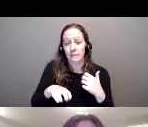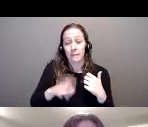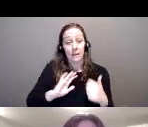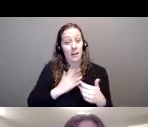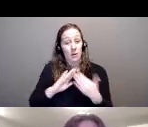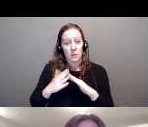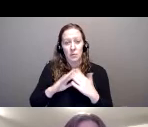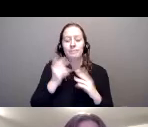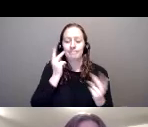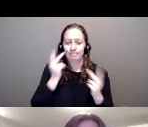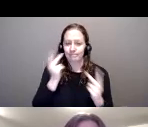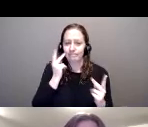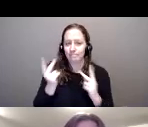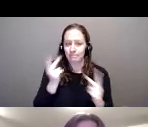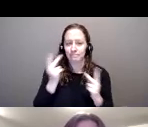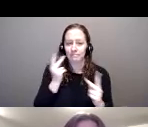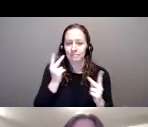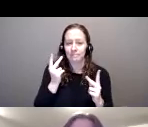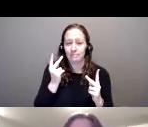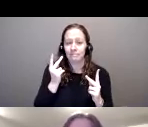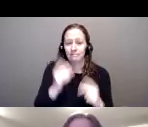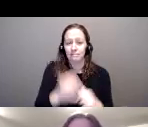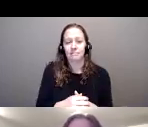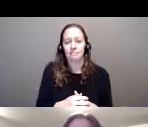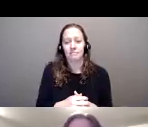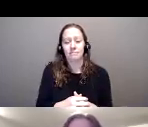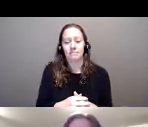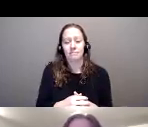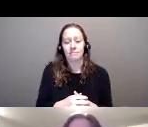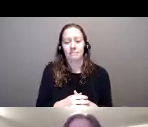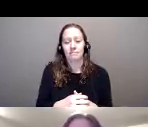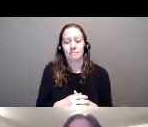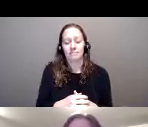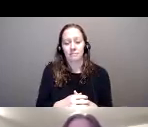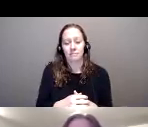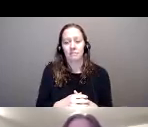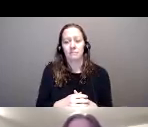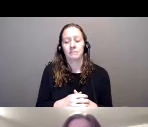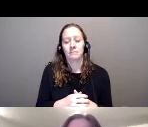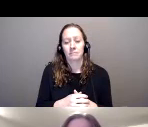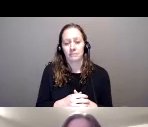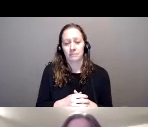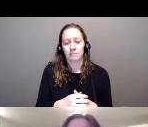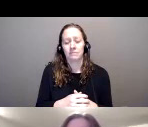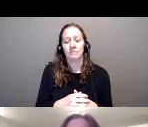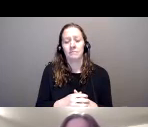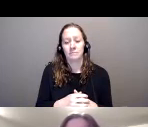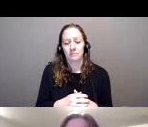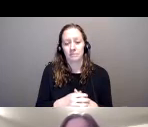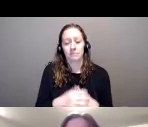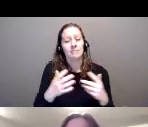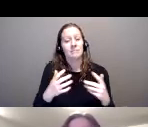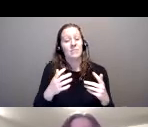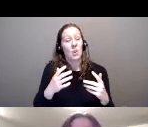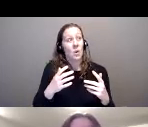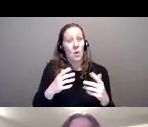community. So it really takes all of us to create a community to make sure that